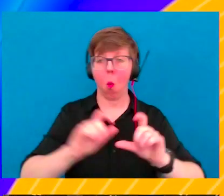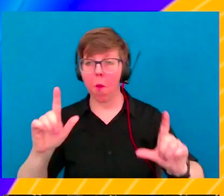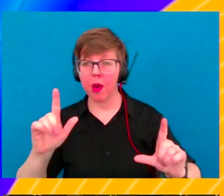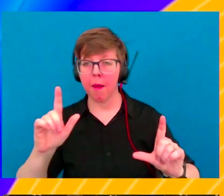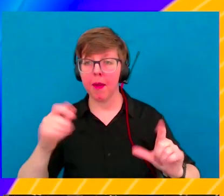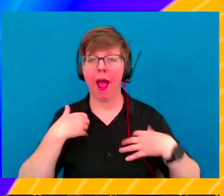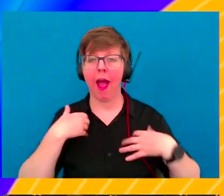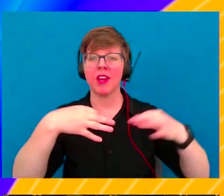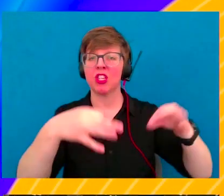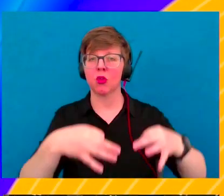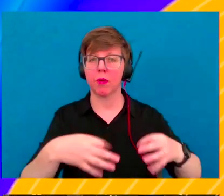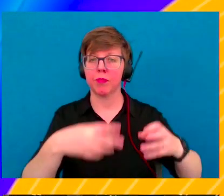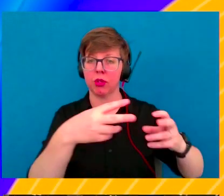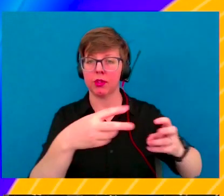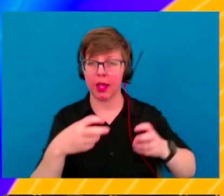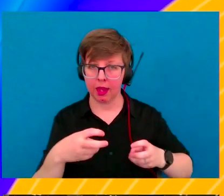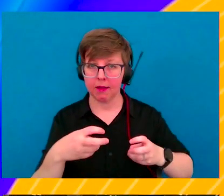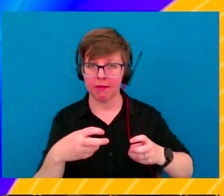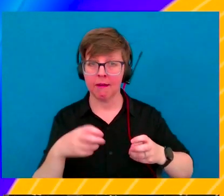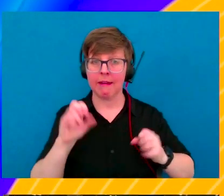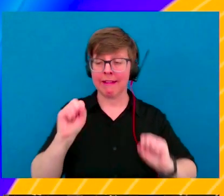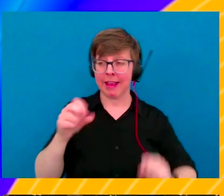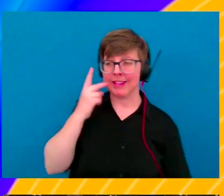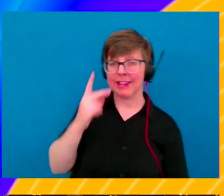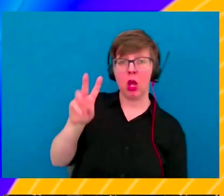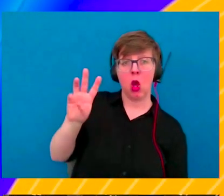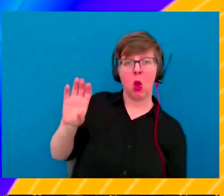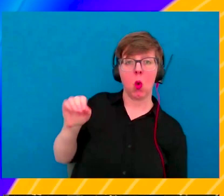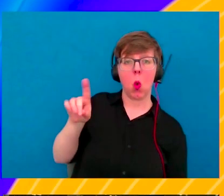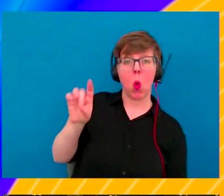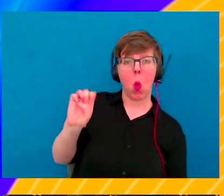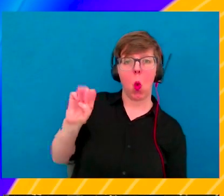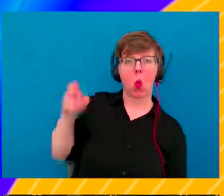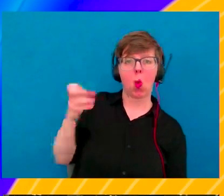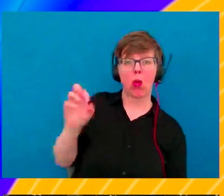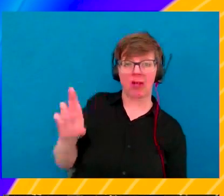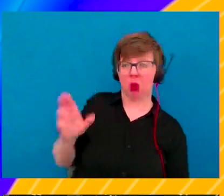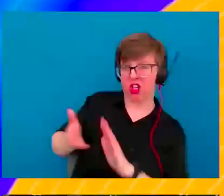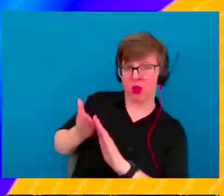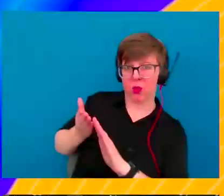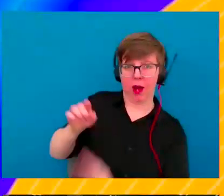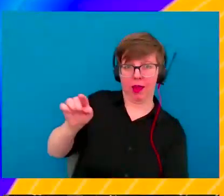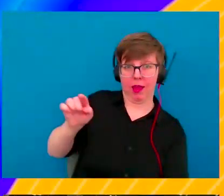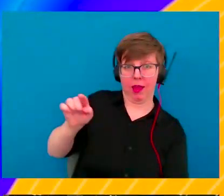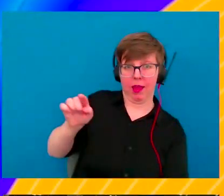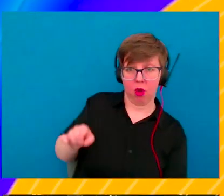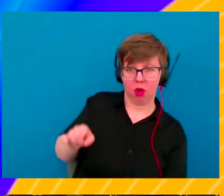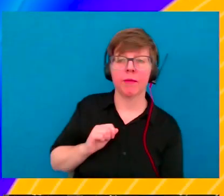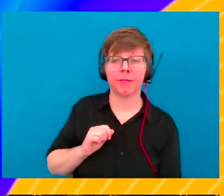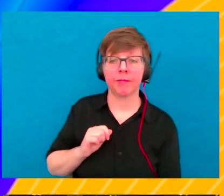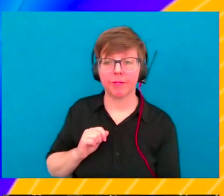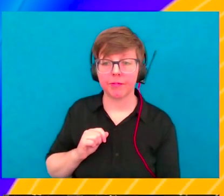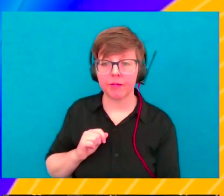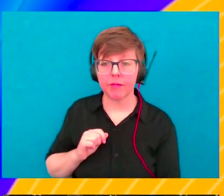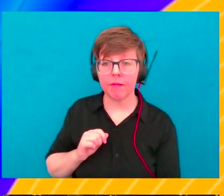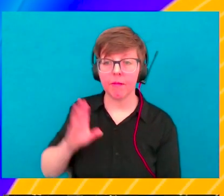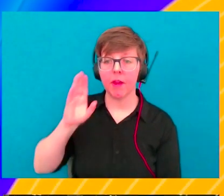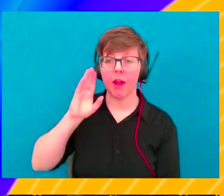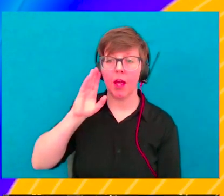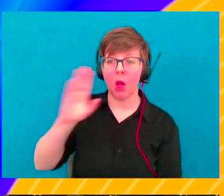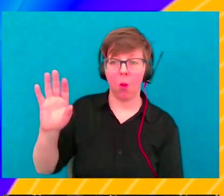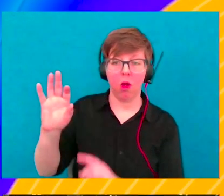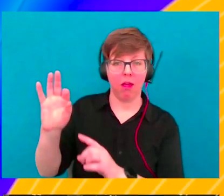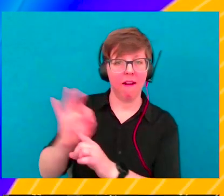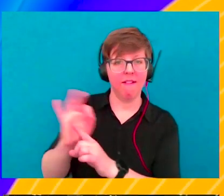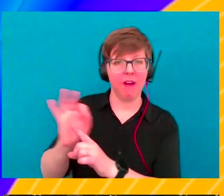Code Whisperer is going to do, you can see it running down below, and it's suggesting a function signature. It's like, all right, that's cool. And you can hit the left or right arrow keys